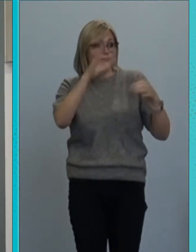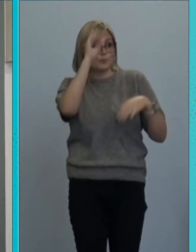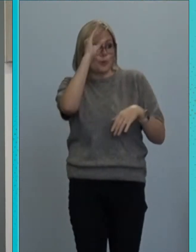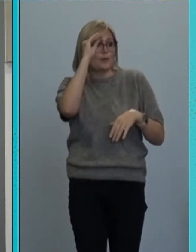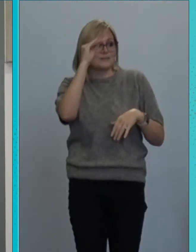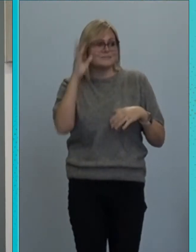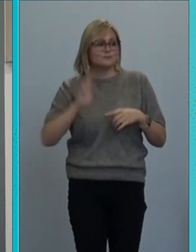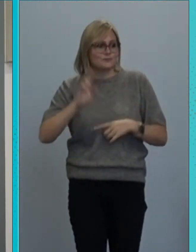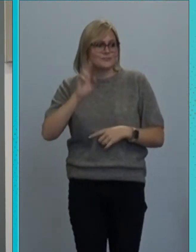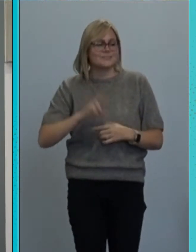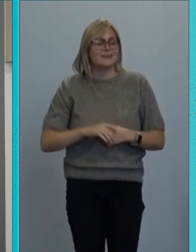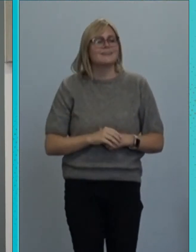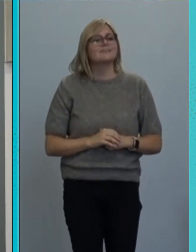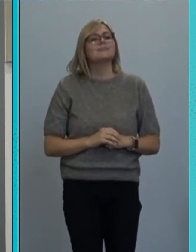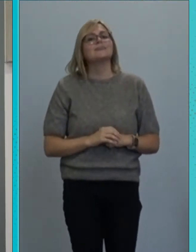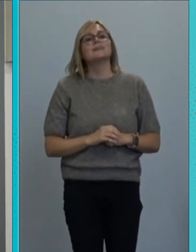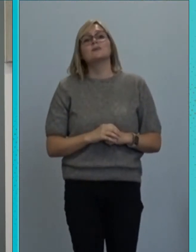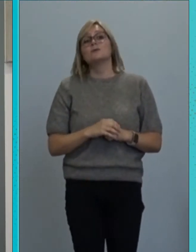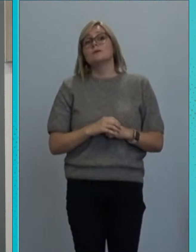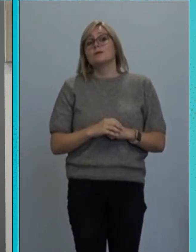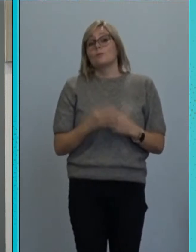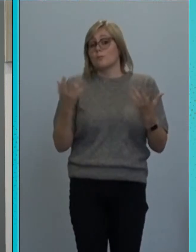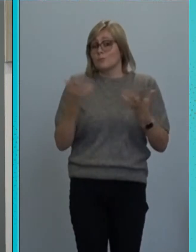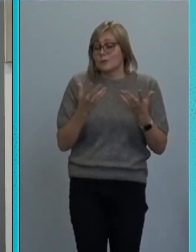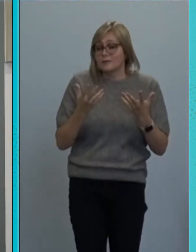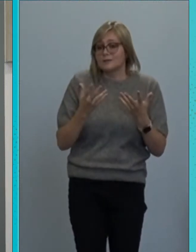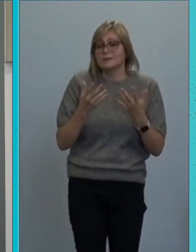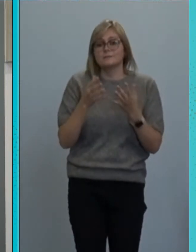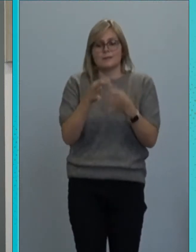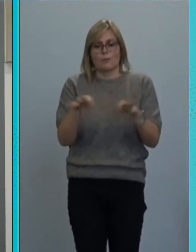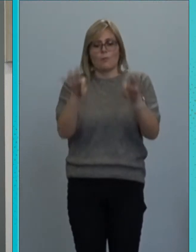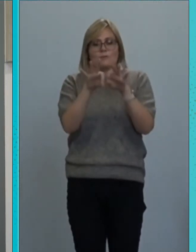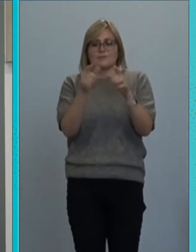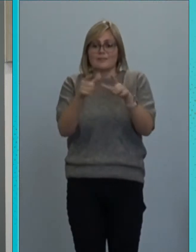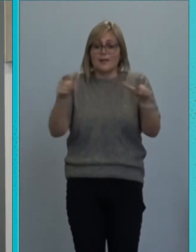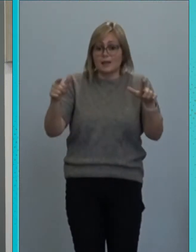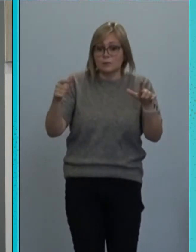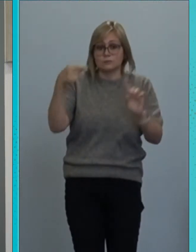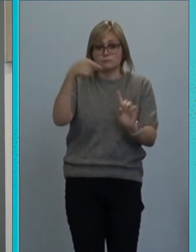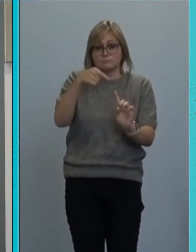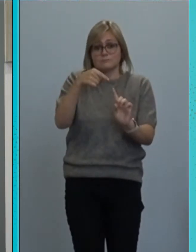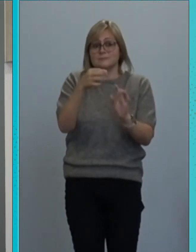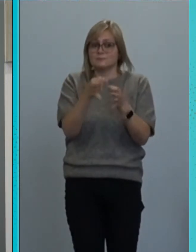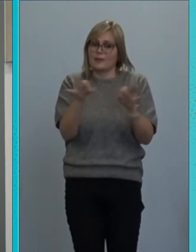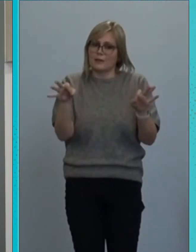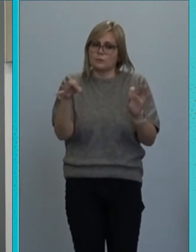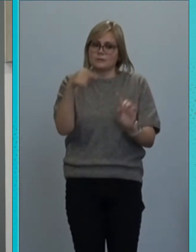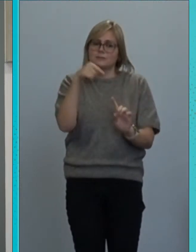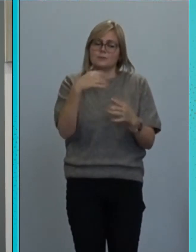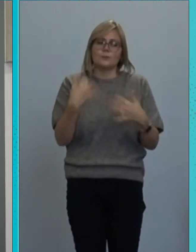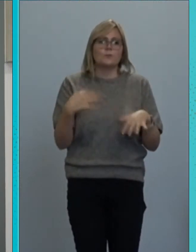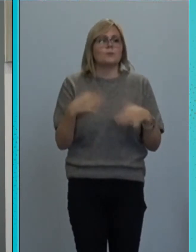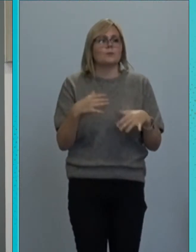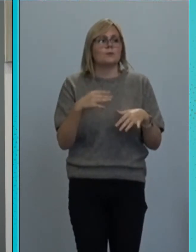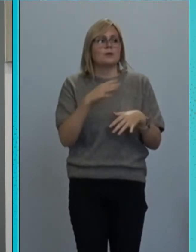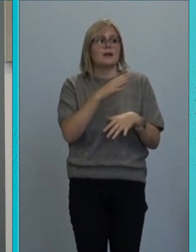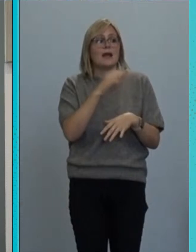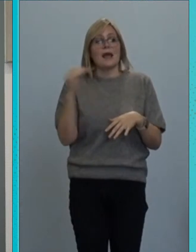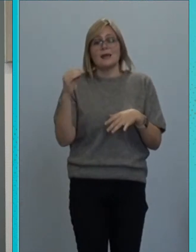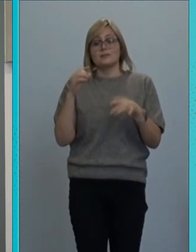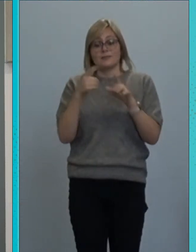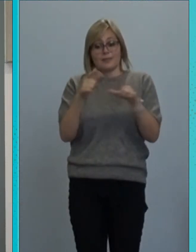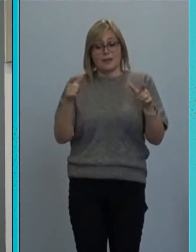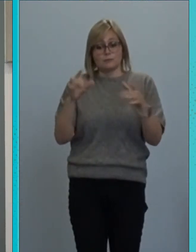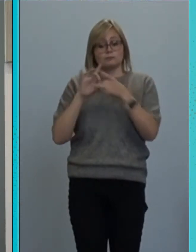Riverside. It's the importance of language, more specifically, to the thinking